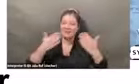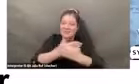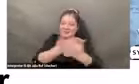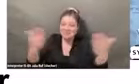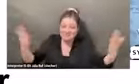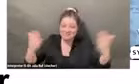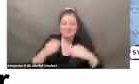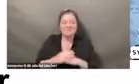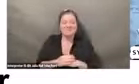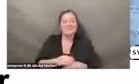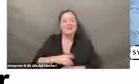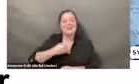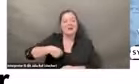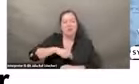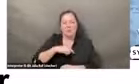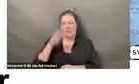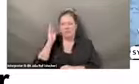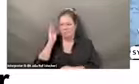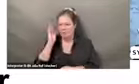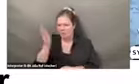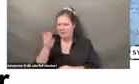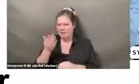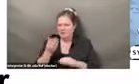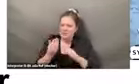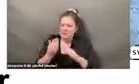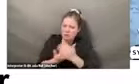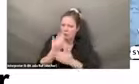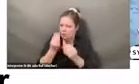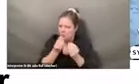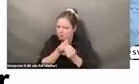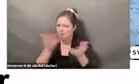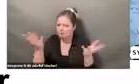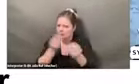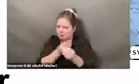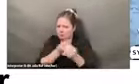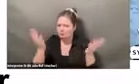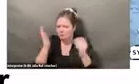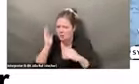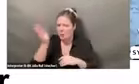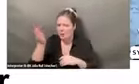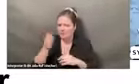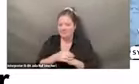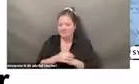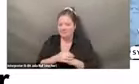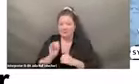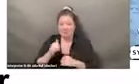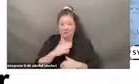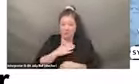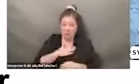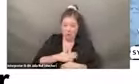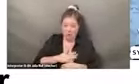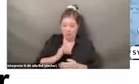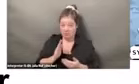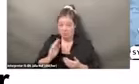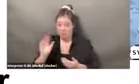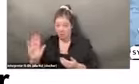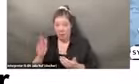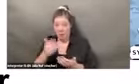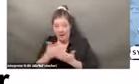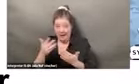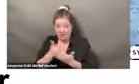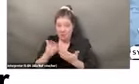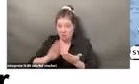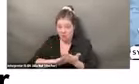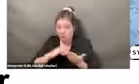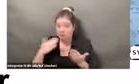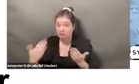you updated on the next parts of this. And again, if you are interested in scaling up, translating, doing something specifically in your